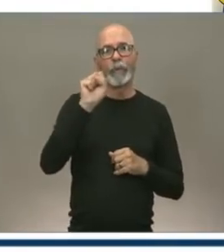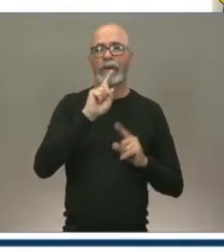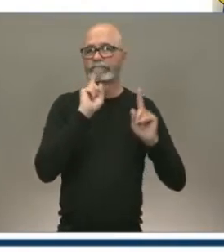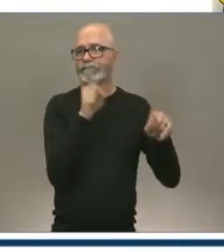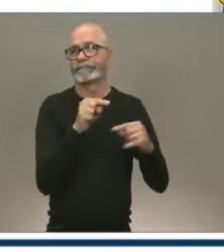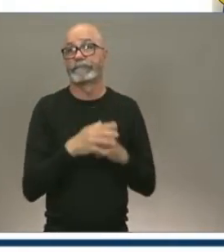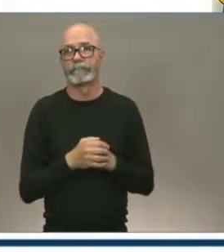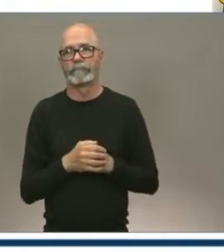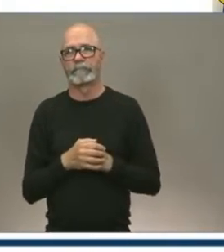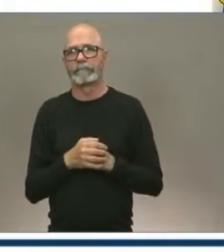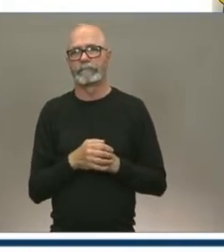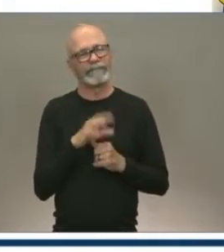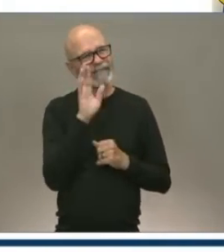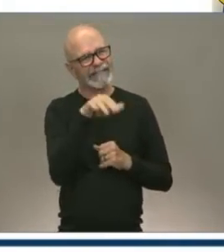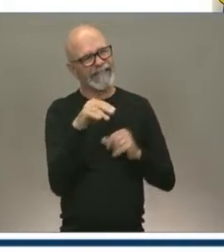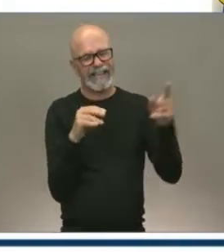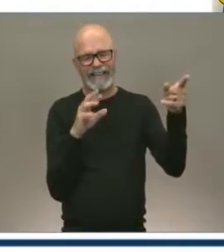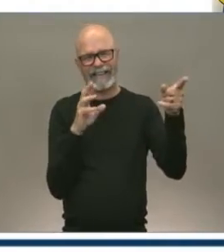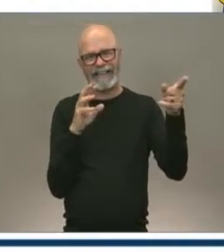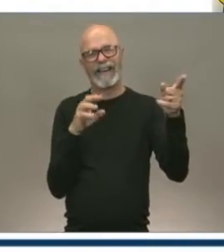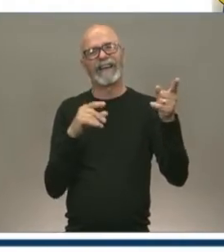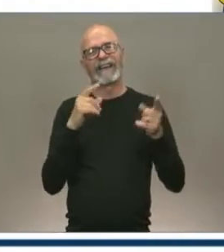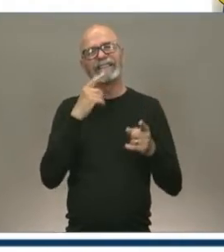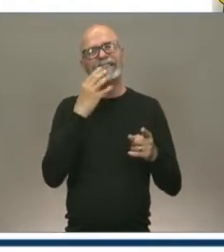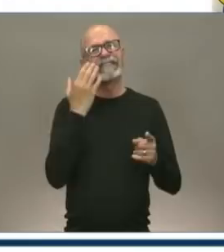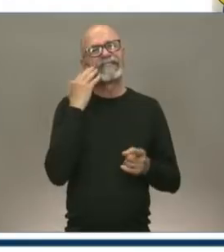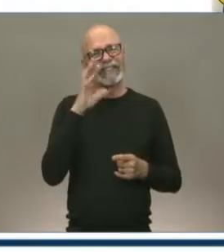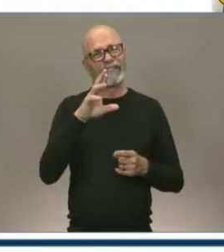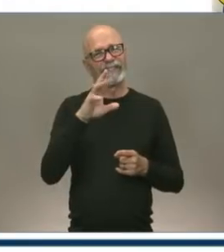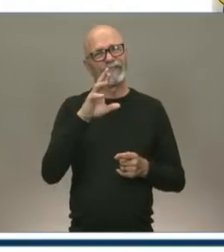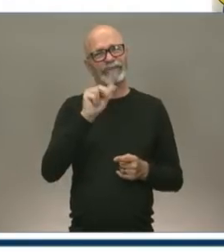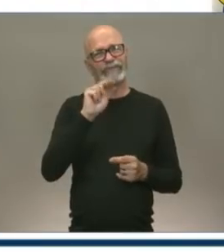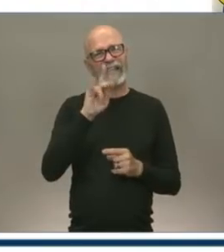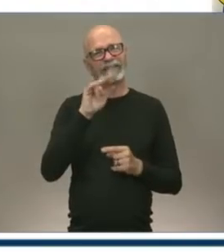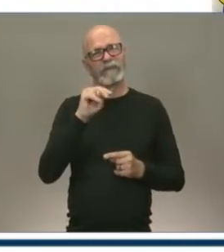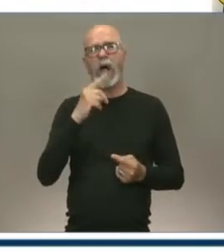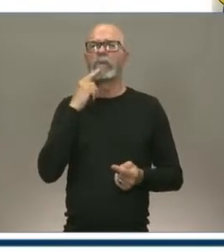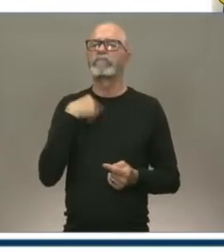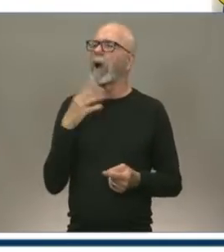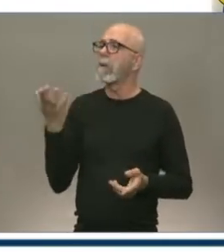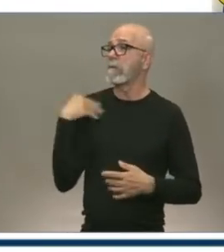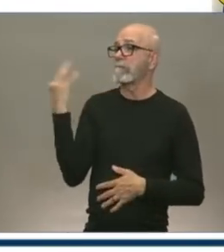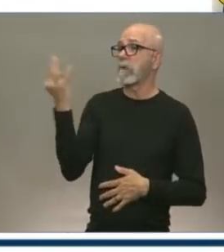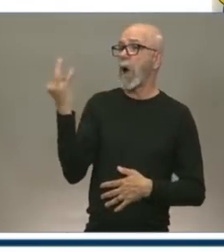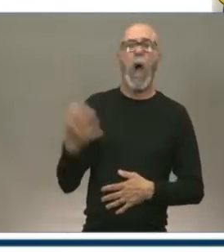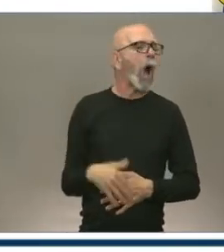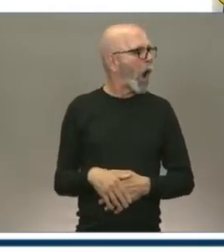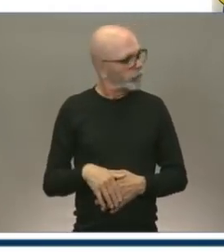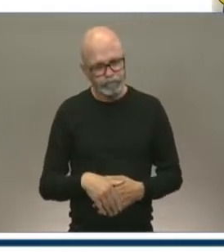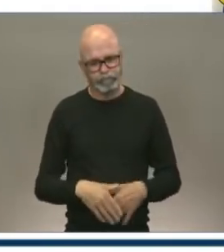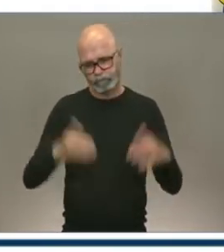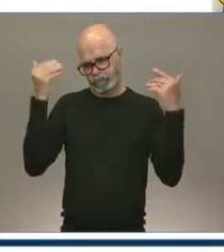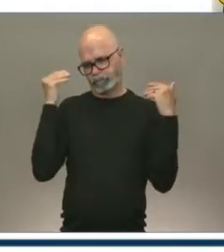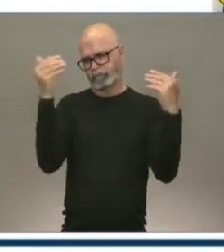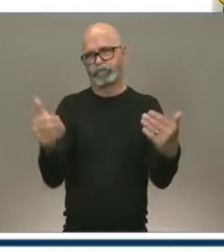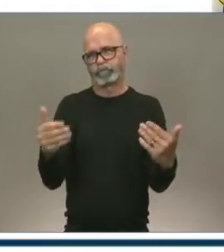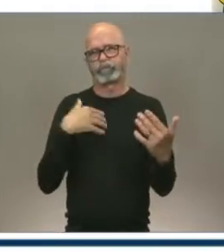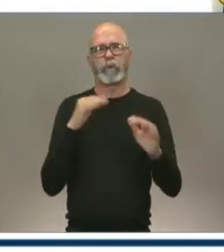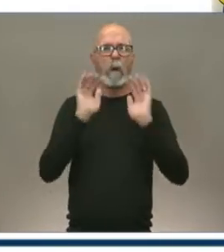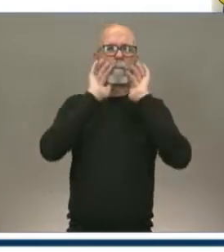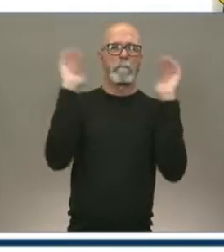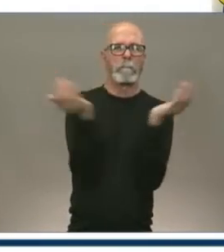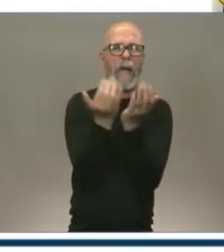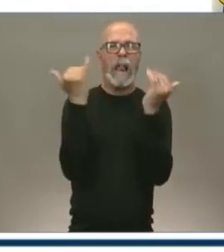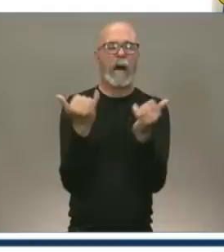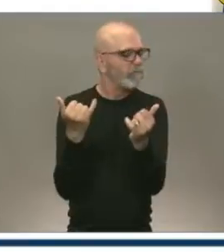seemed optimistic about the bubble. Can you help us understand the specifics of what changed over the weekend? Is this because the cases were found closer to our